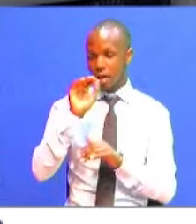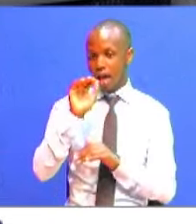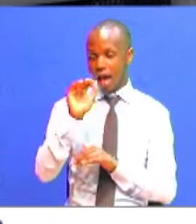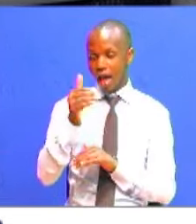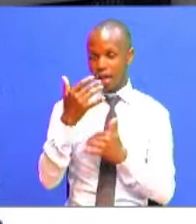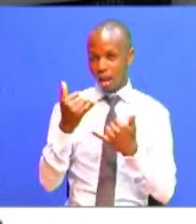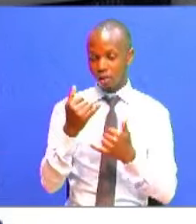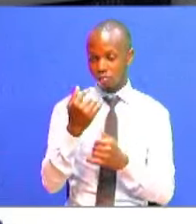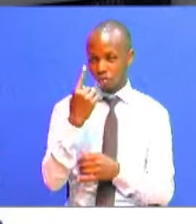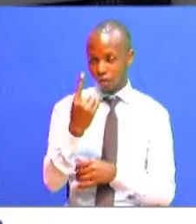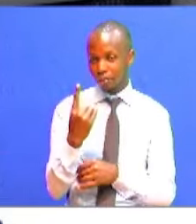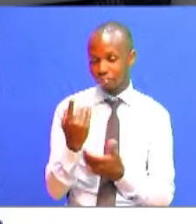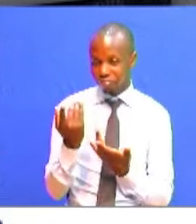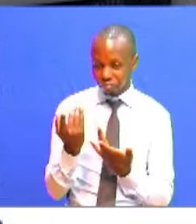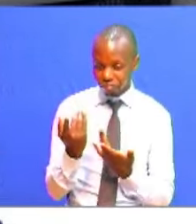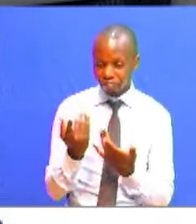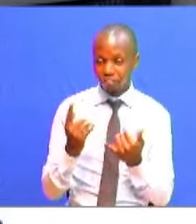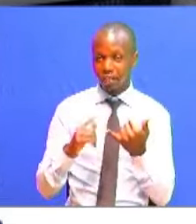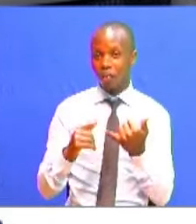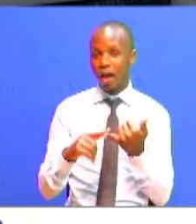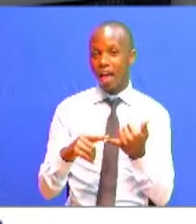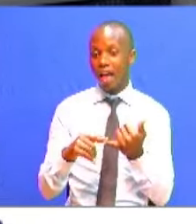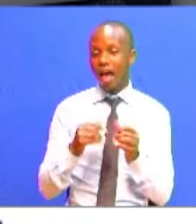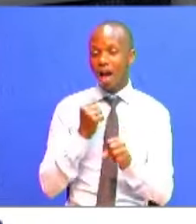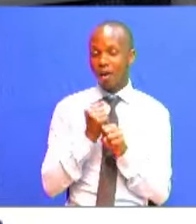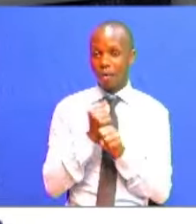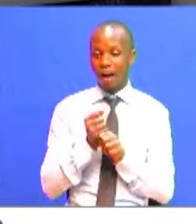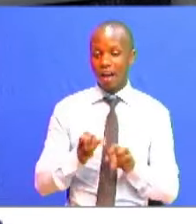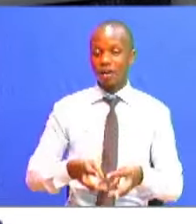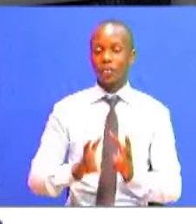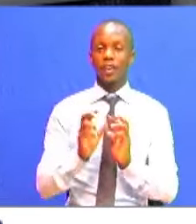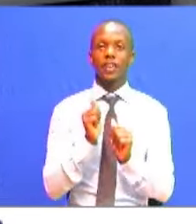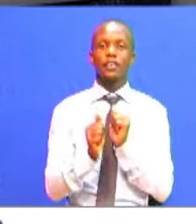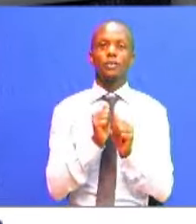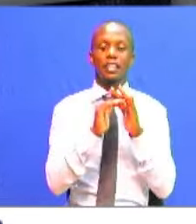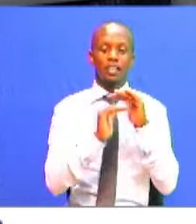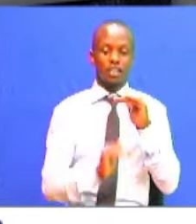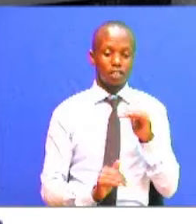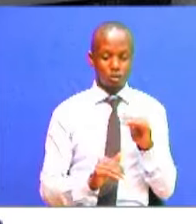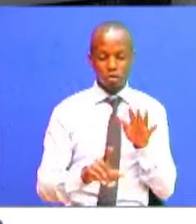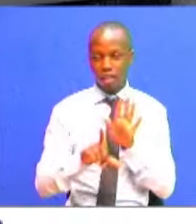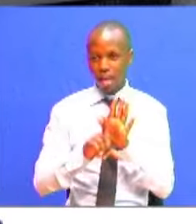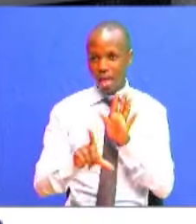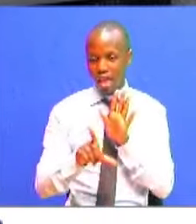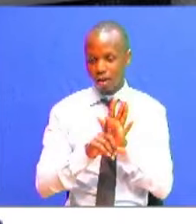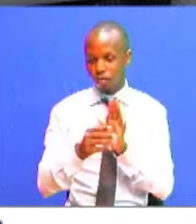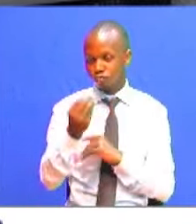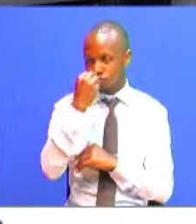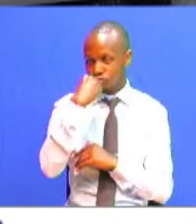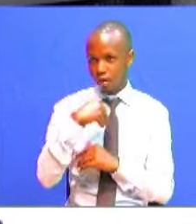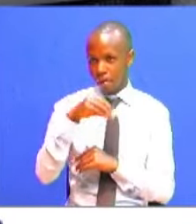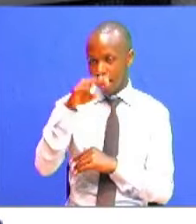one, let us work on a way that we will reduce illicit and counterfeit consumption